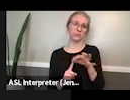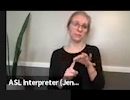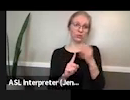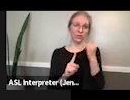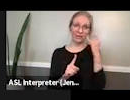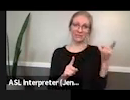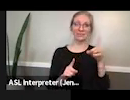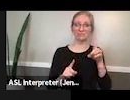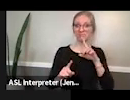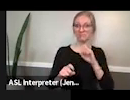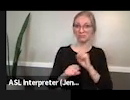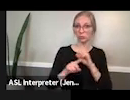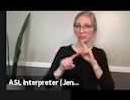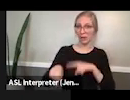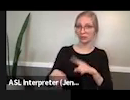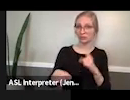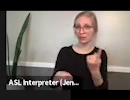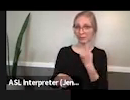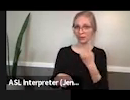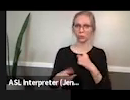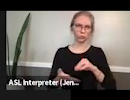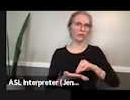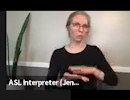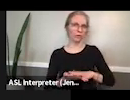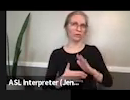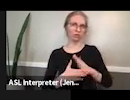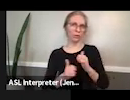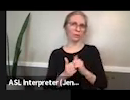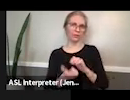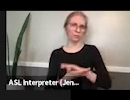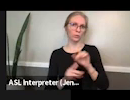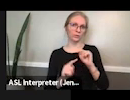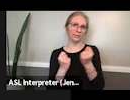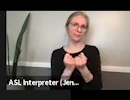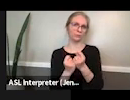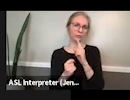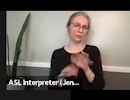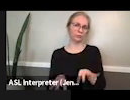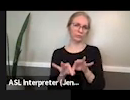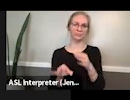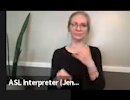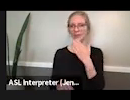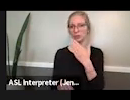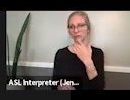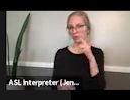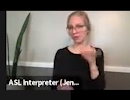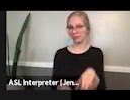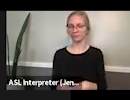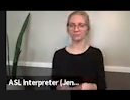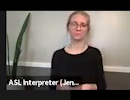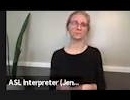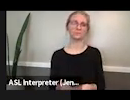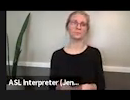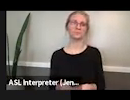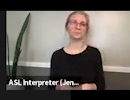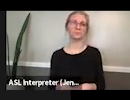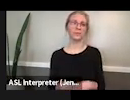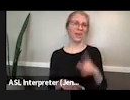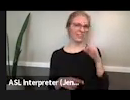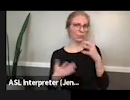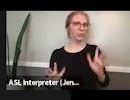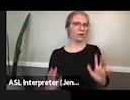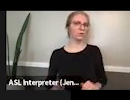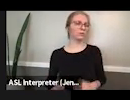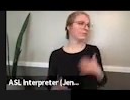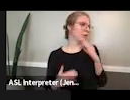respond. Record it, share it with the school team. It's really important. So thank you for that, Christine. I think we're done. Thank you